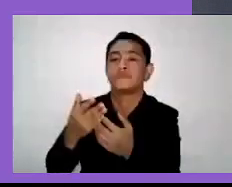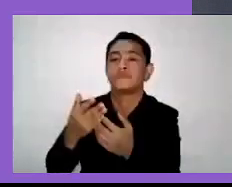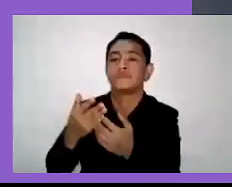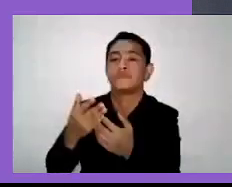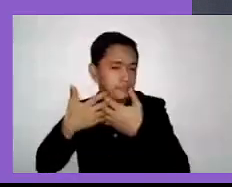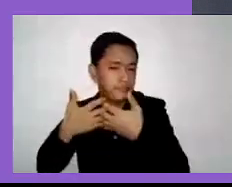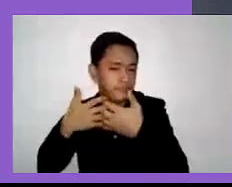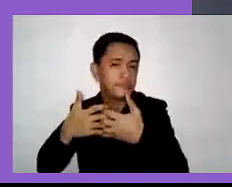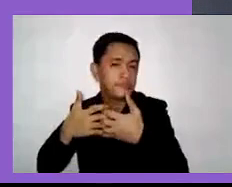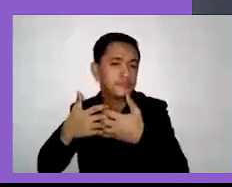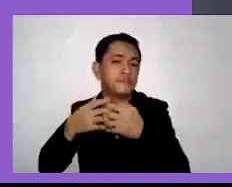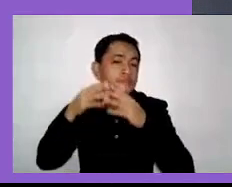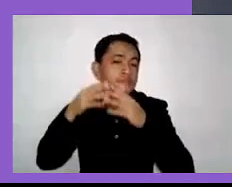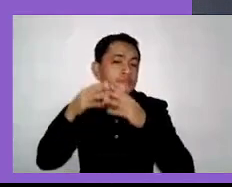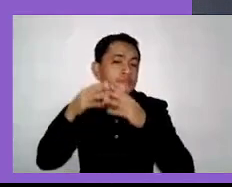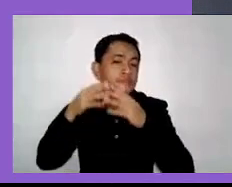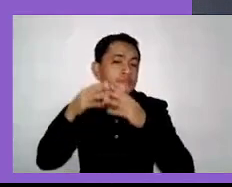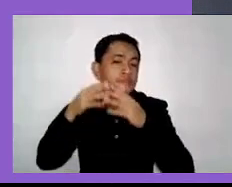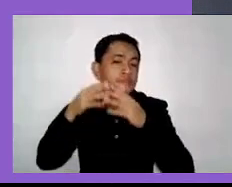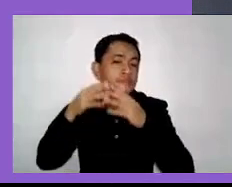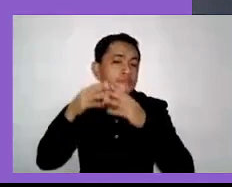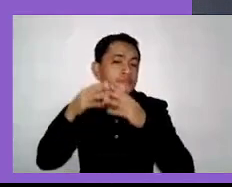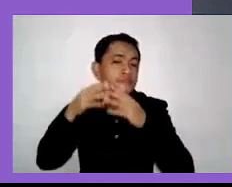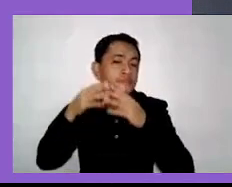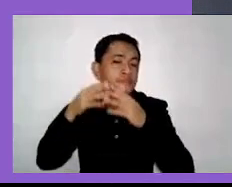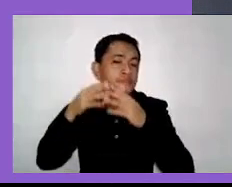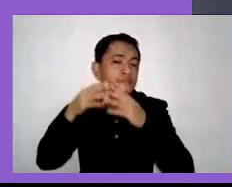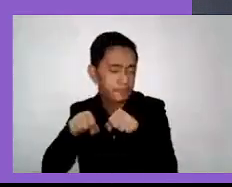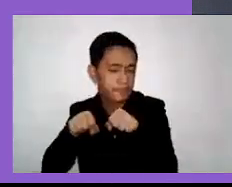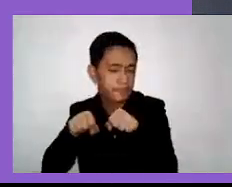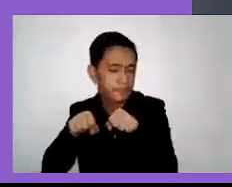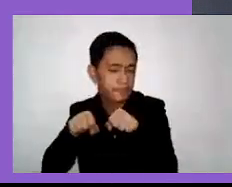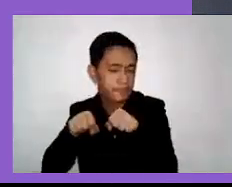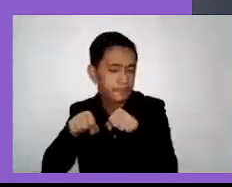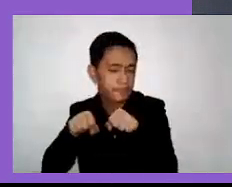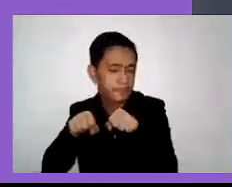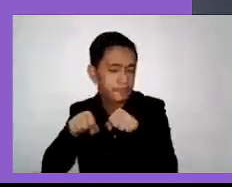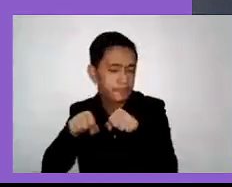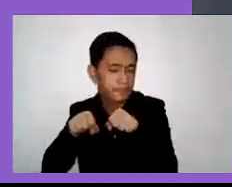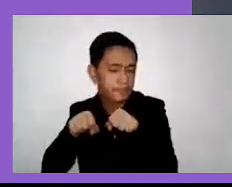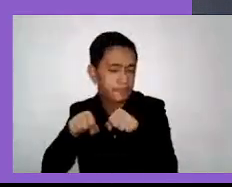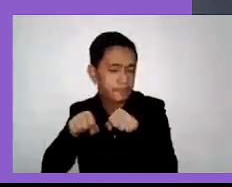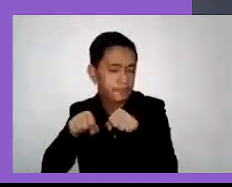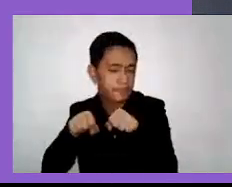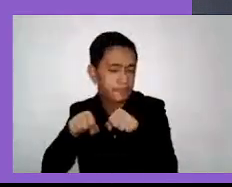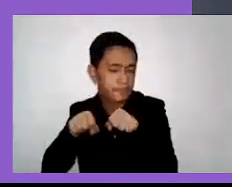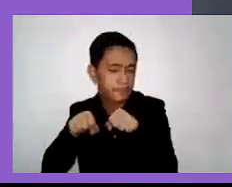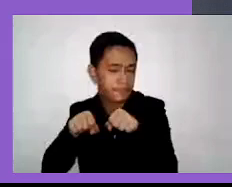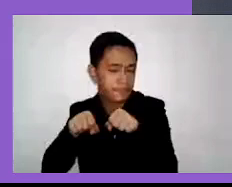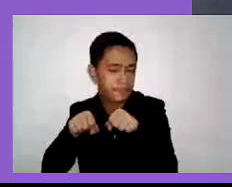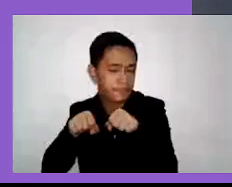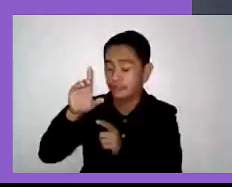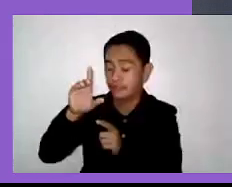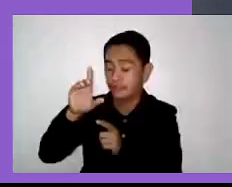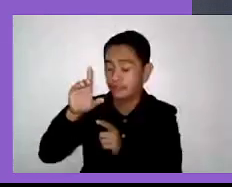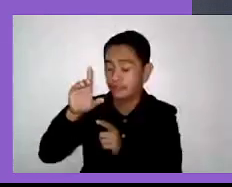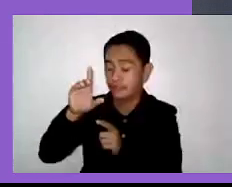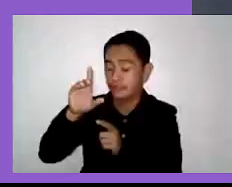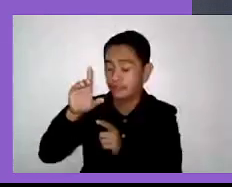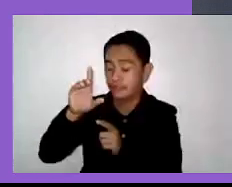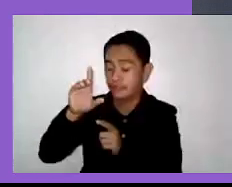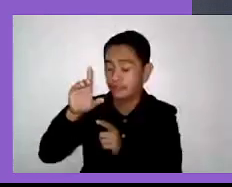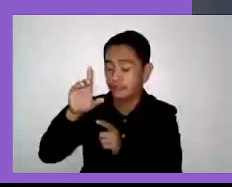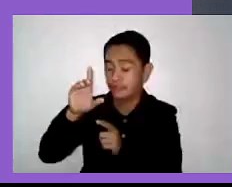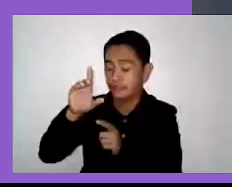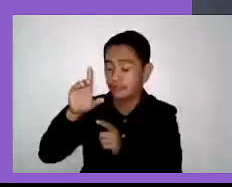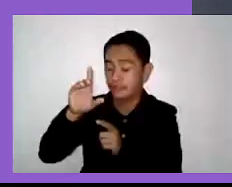as a mechanical issue, this can also be indicative of a learning disability. Problems in constructing proper sentences in